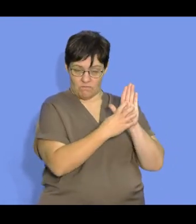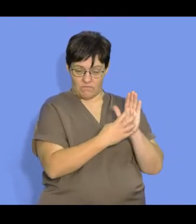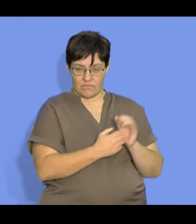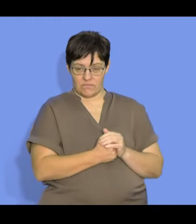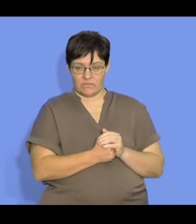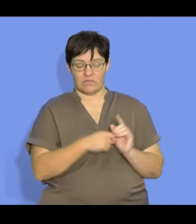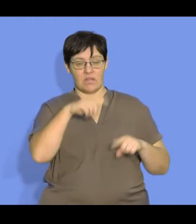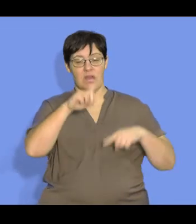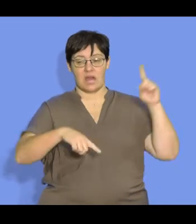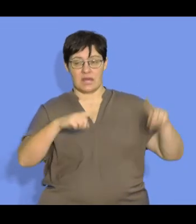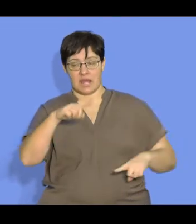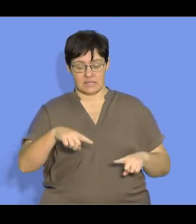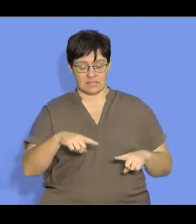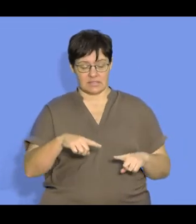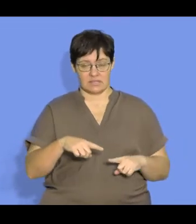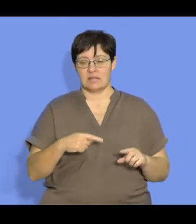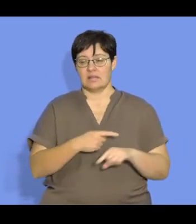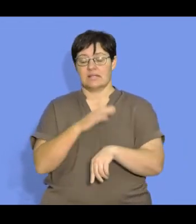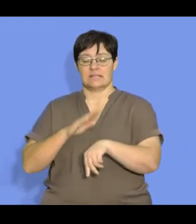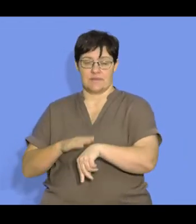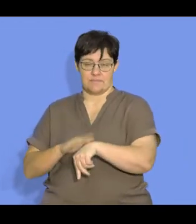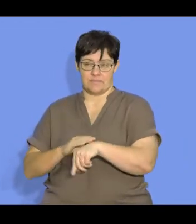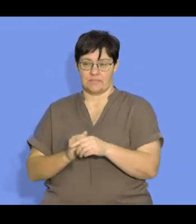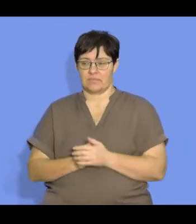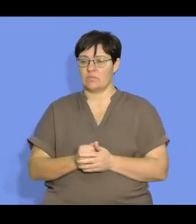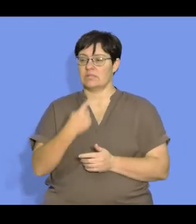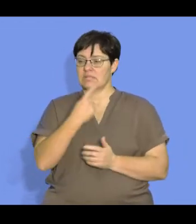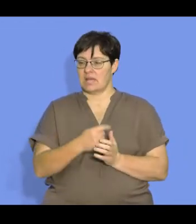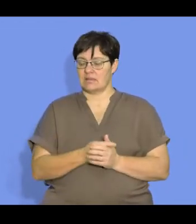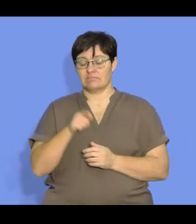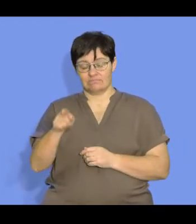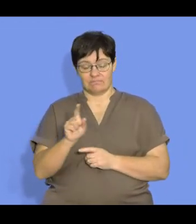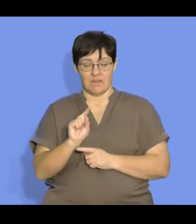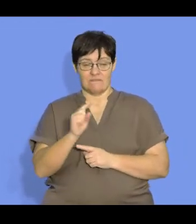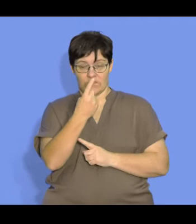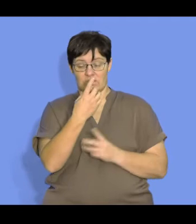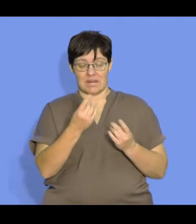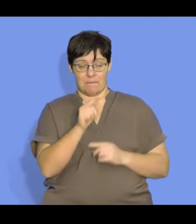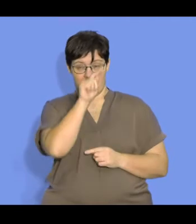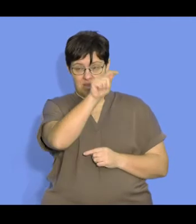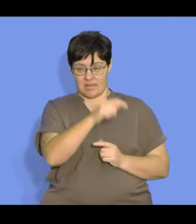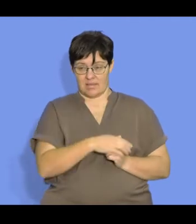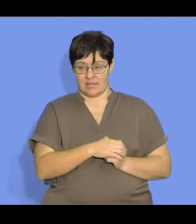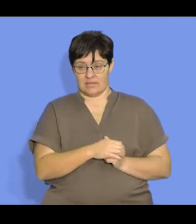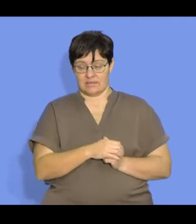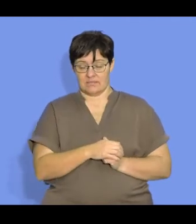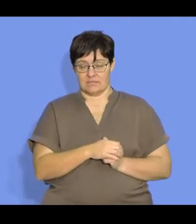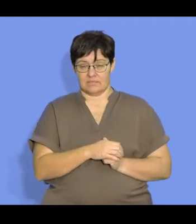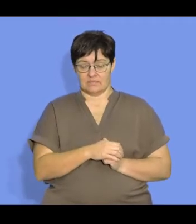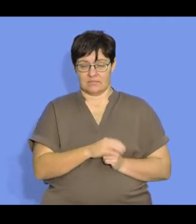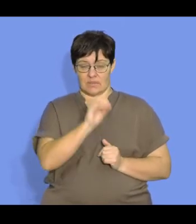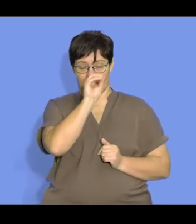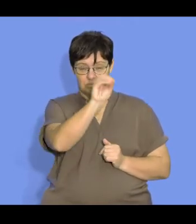graph of rate versus our time, we will say that first big number can be